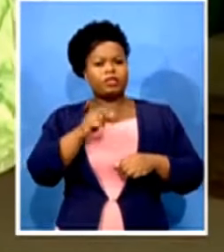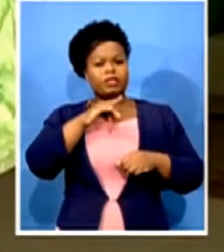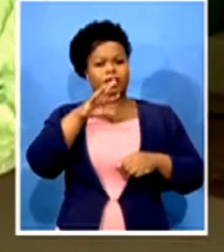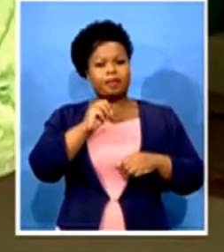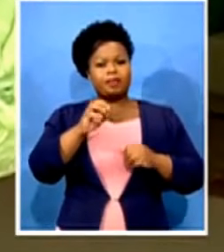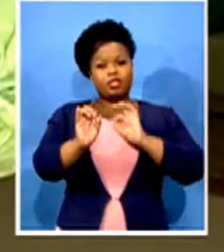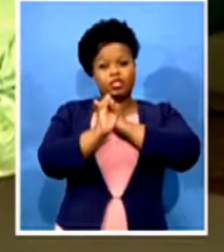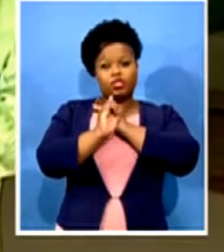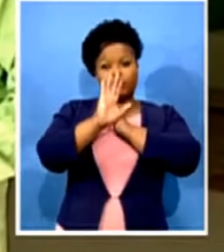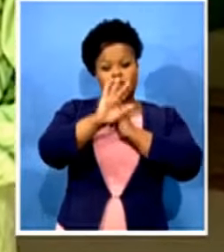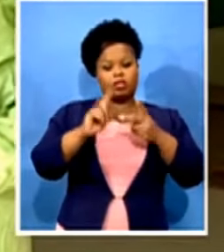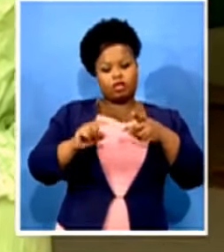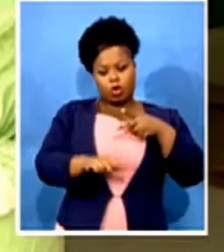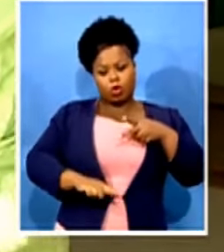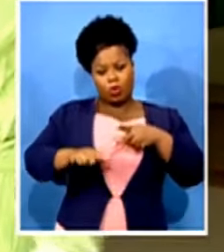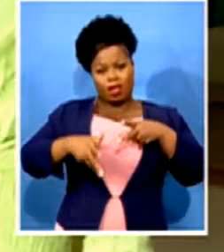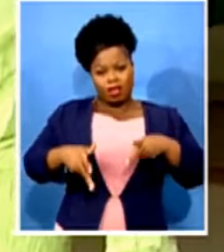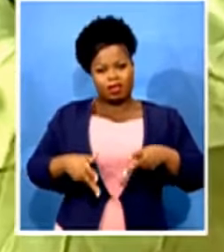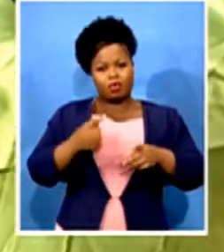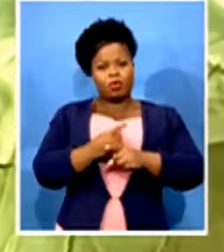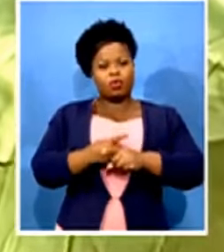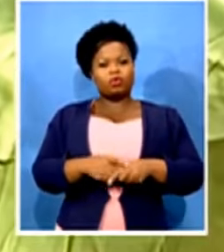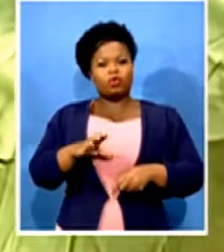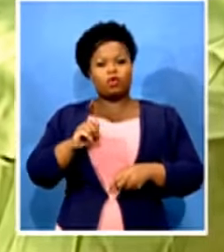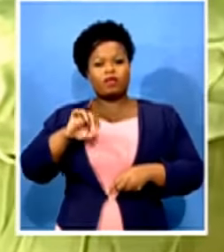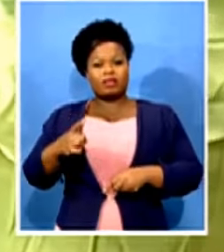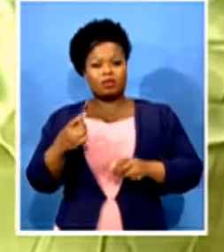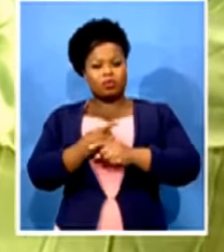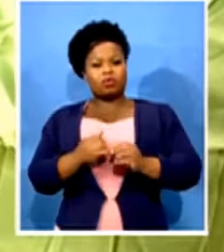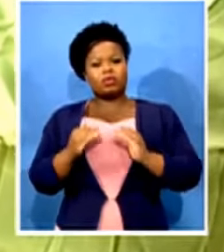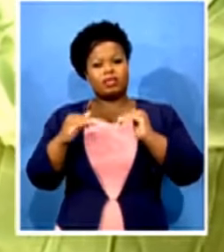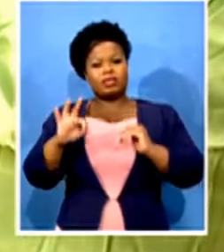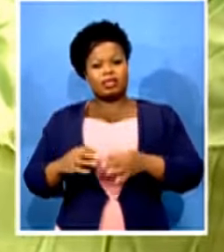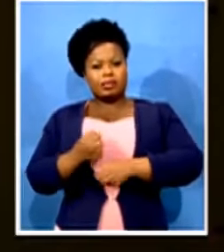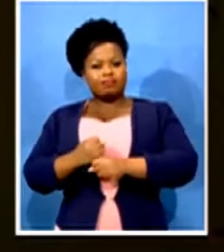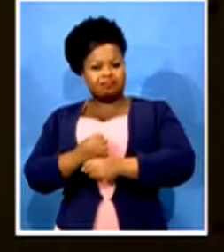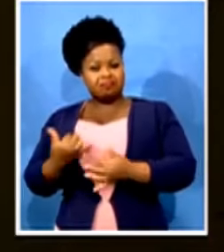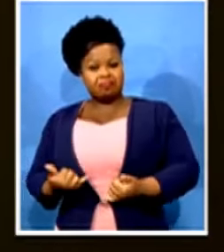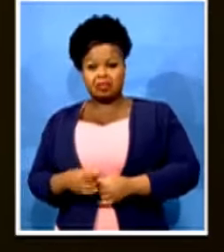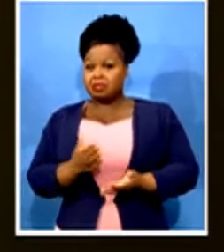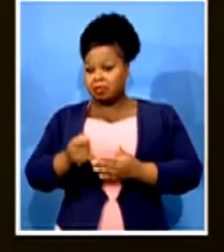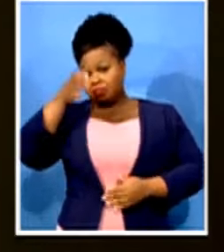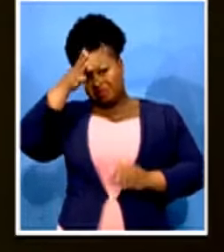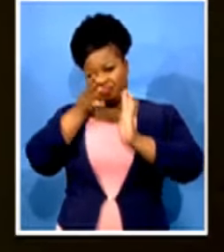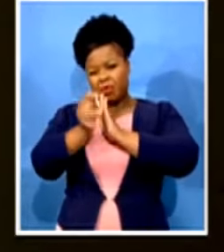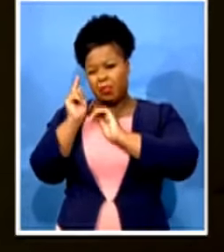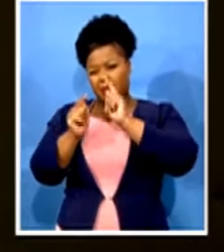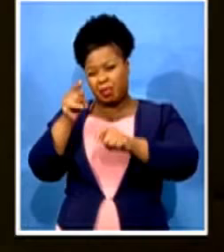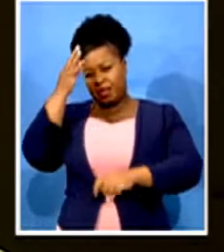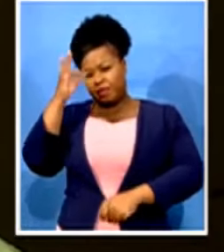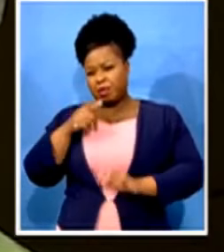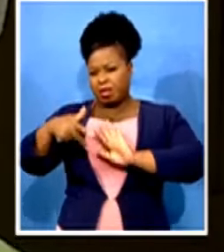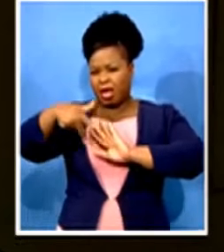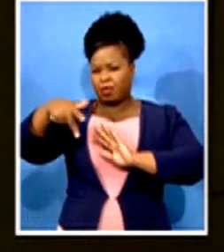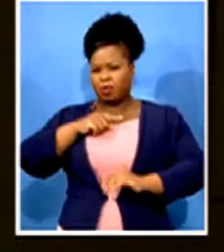Covaxin, which is currently undergoing stage 3 trials. While some experts have criticized the government for approving an under-trial vaccine, the government